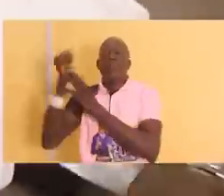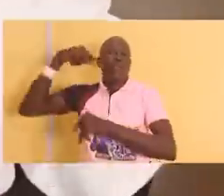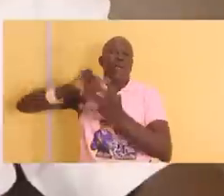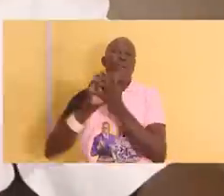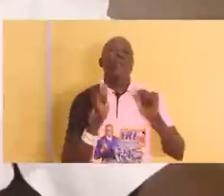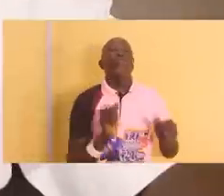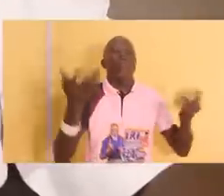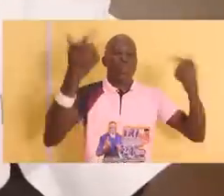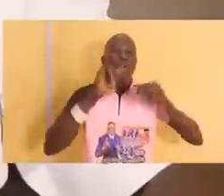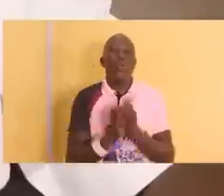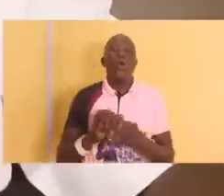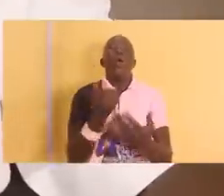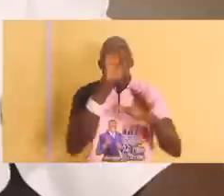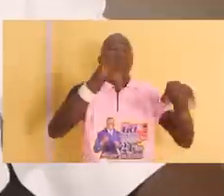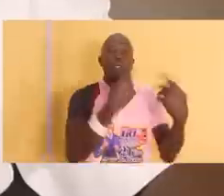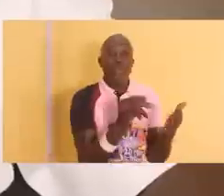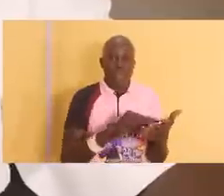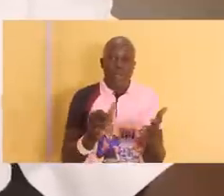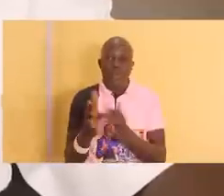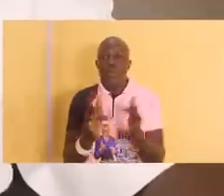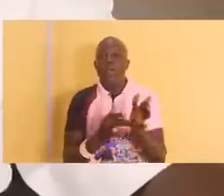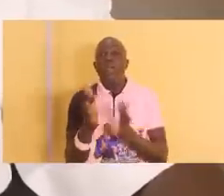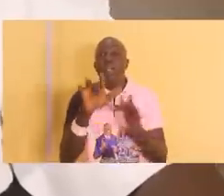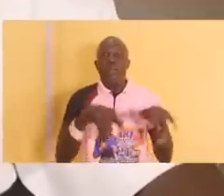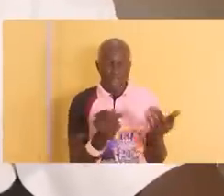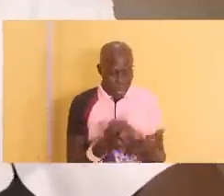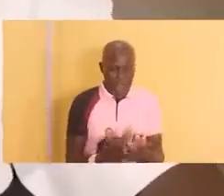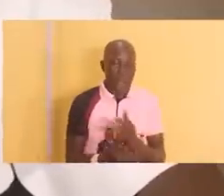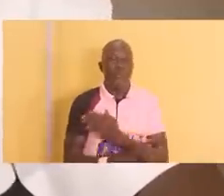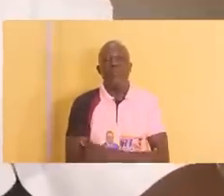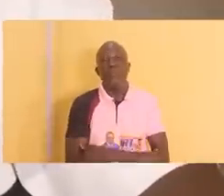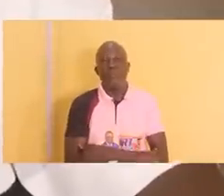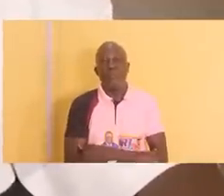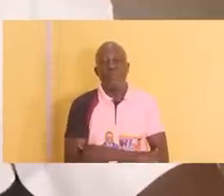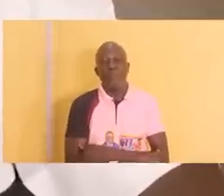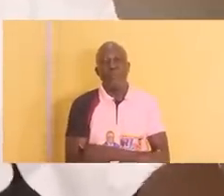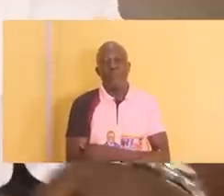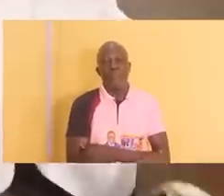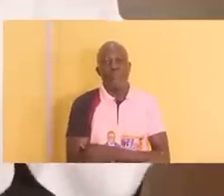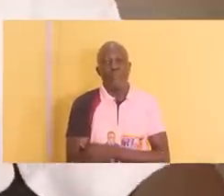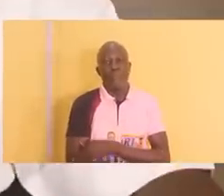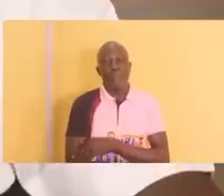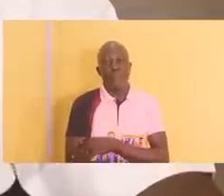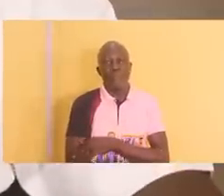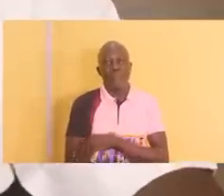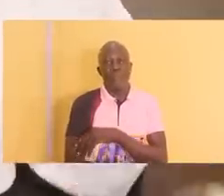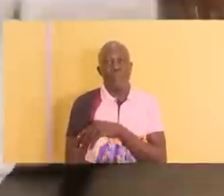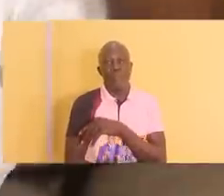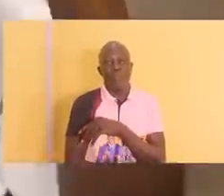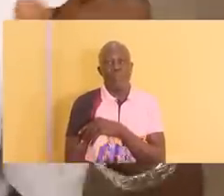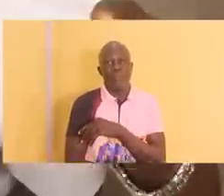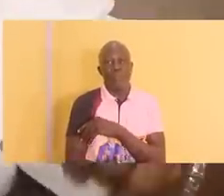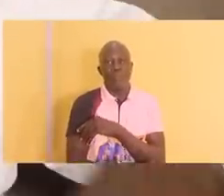for power to come. To let's read the verse again. Ka fun mi. Read it again. Yes. Nigba ti o si jo. Yes. O pase fun won.